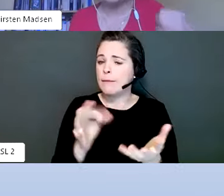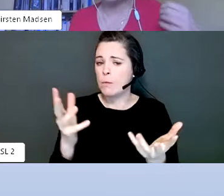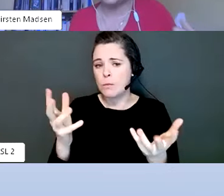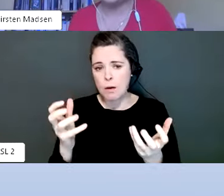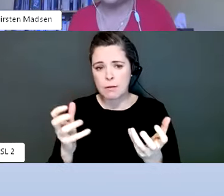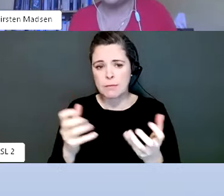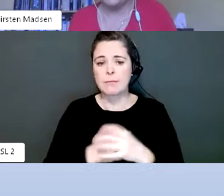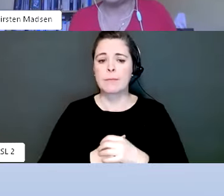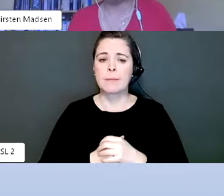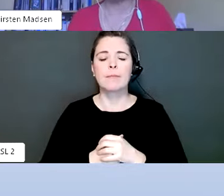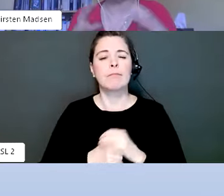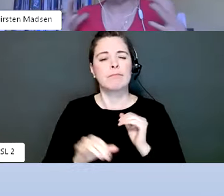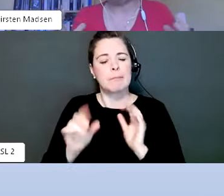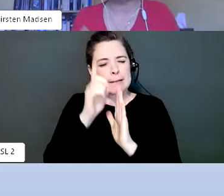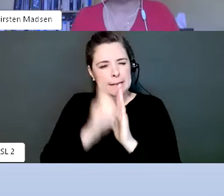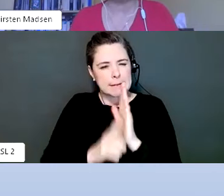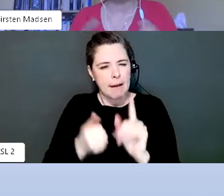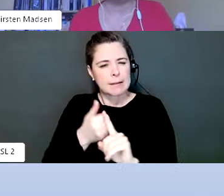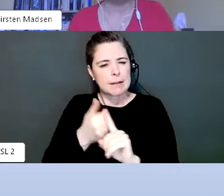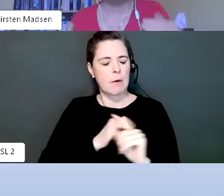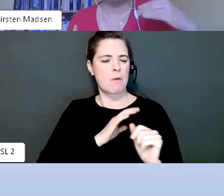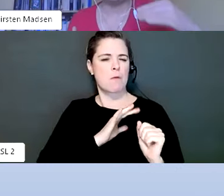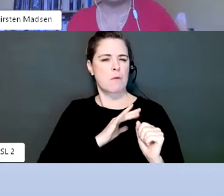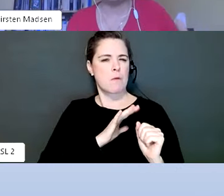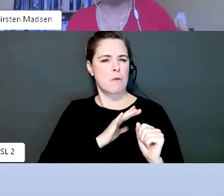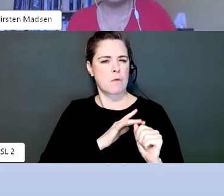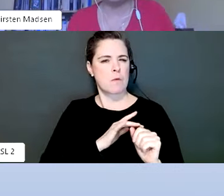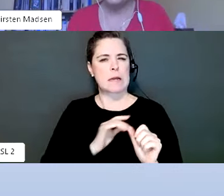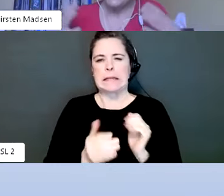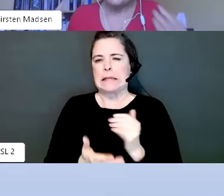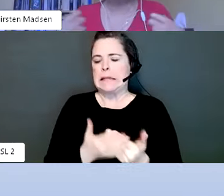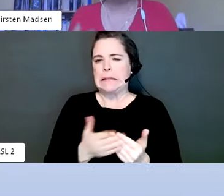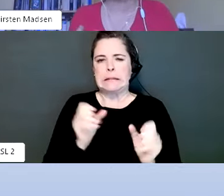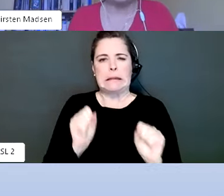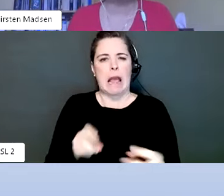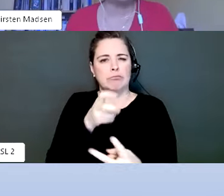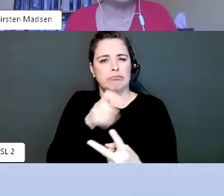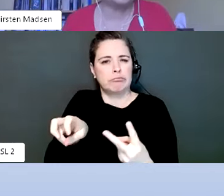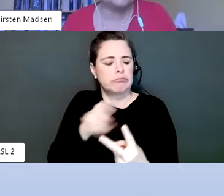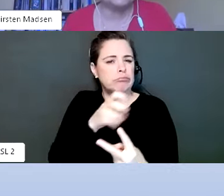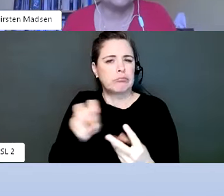they designed it in a way that it could be easily negotiated online as well